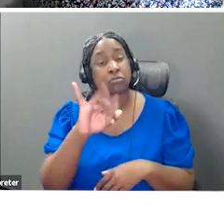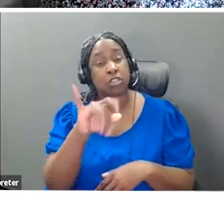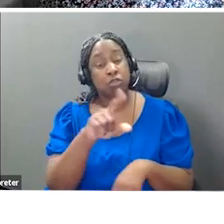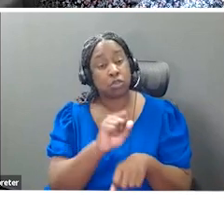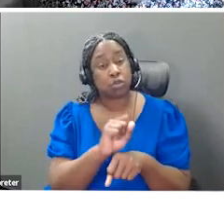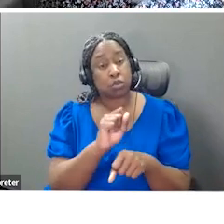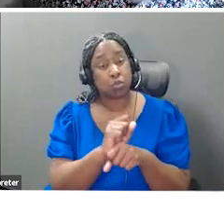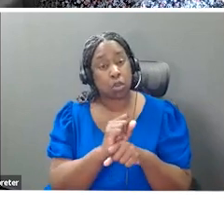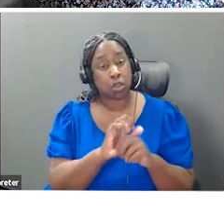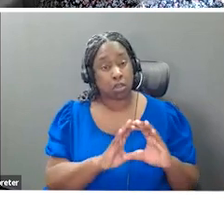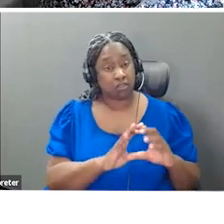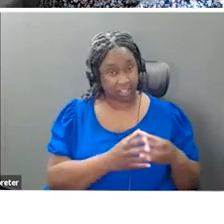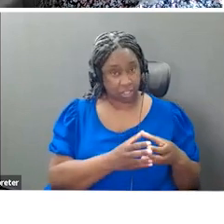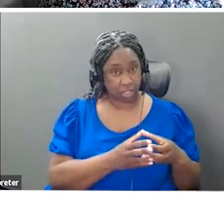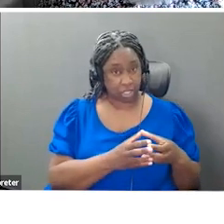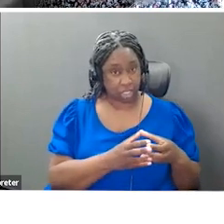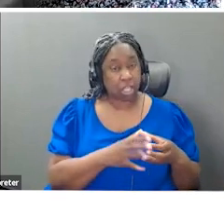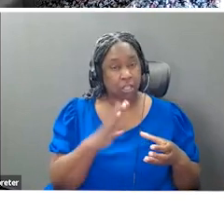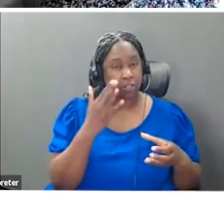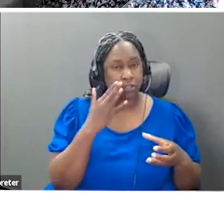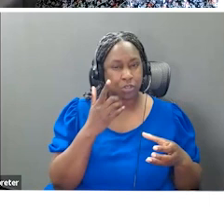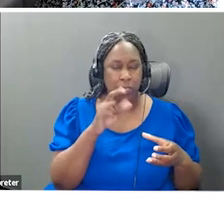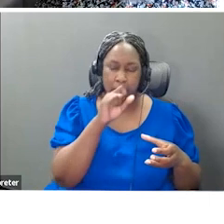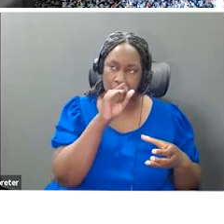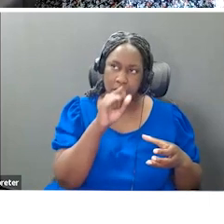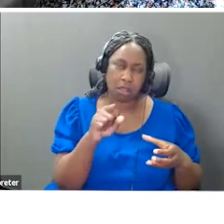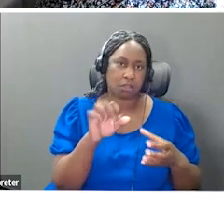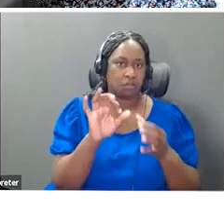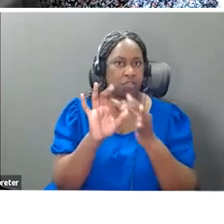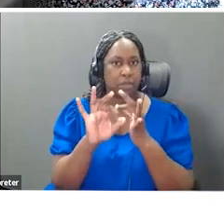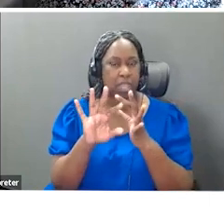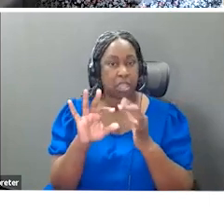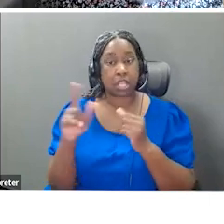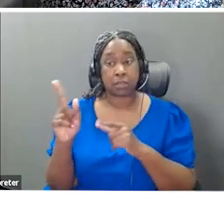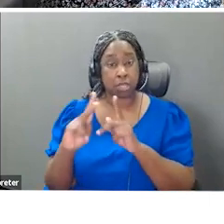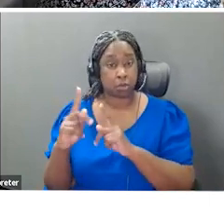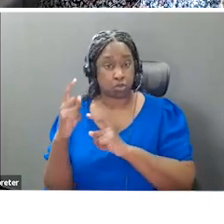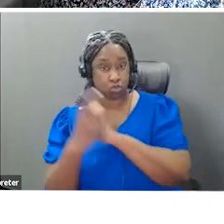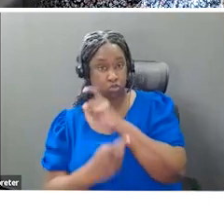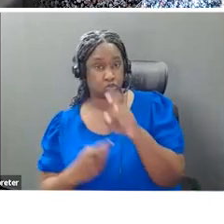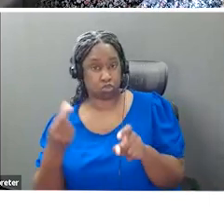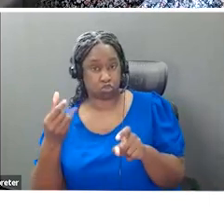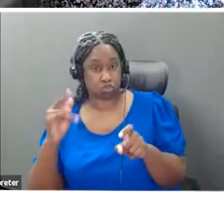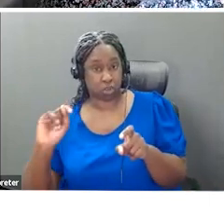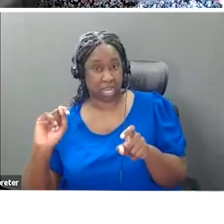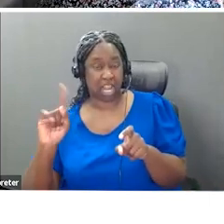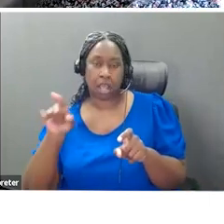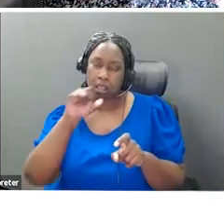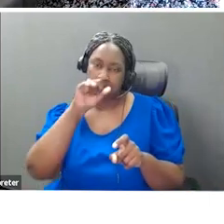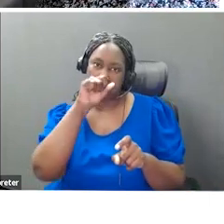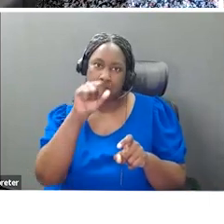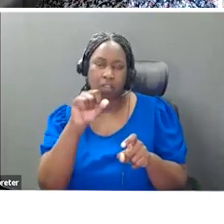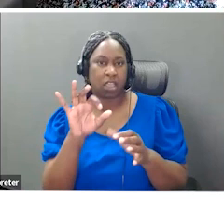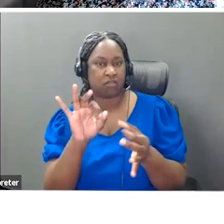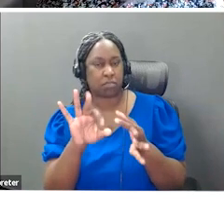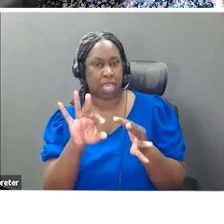foundation, I'm sure you know that grantees love to give feedback. And I just want to say that our grantees have really loved the turn that we've taken in the data book. We get